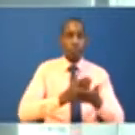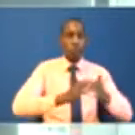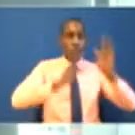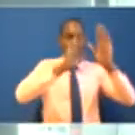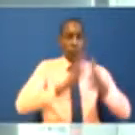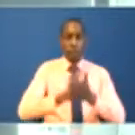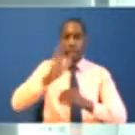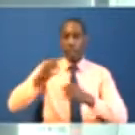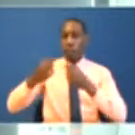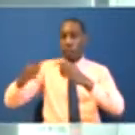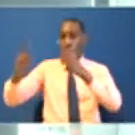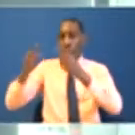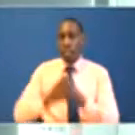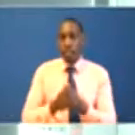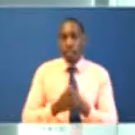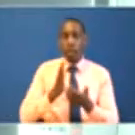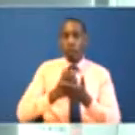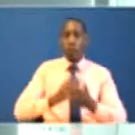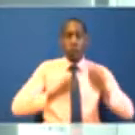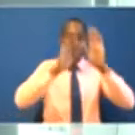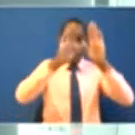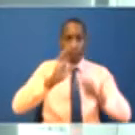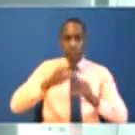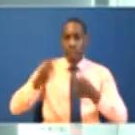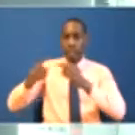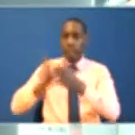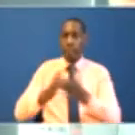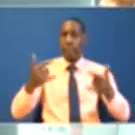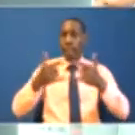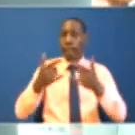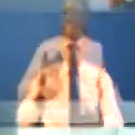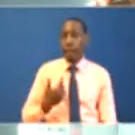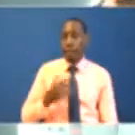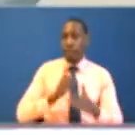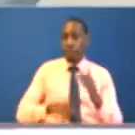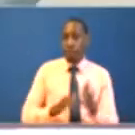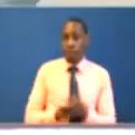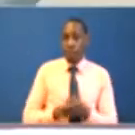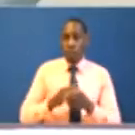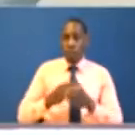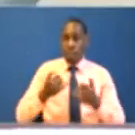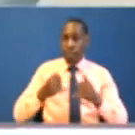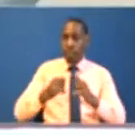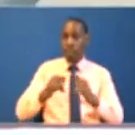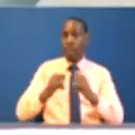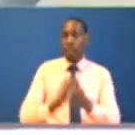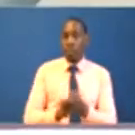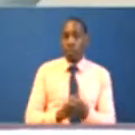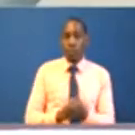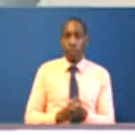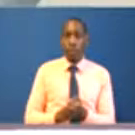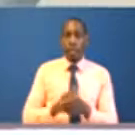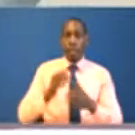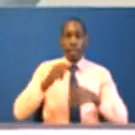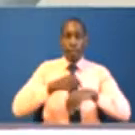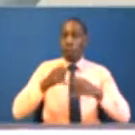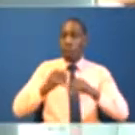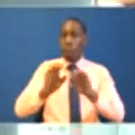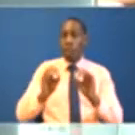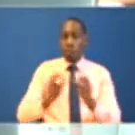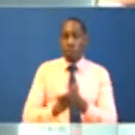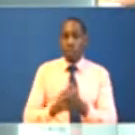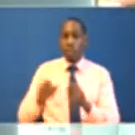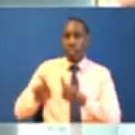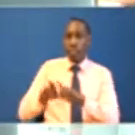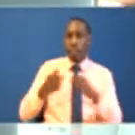than winning more crucial than winning the gap we have is implementation the non-implementation is a